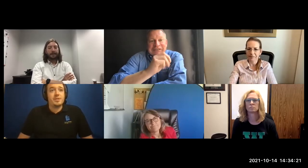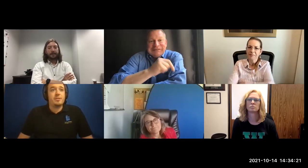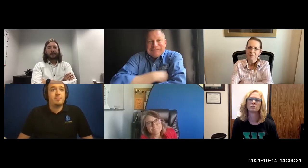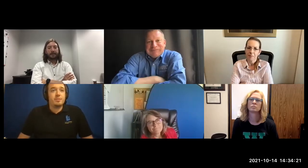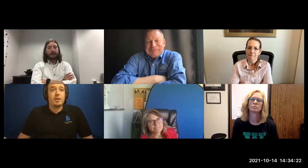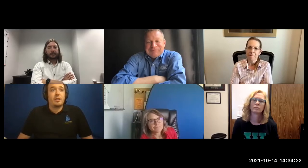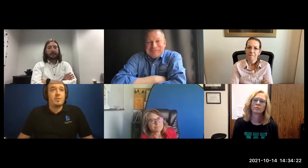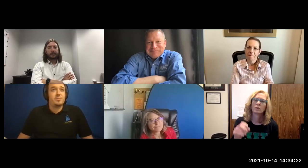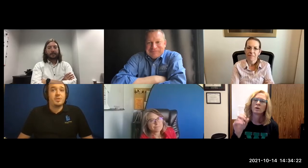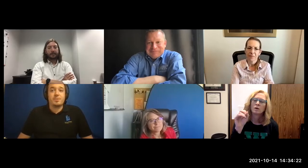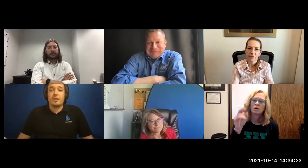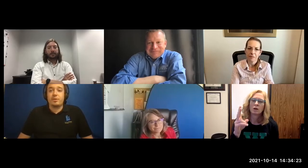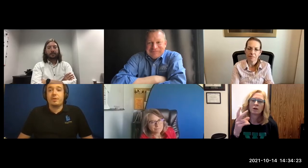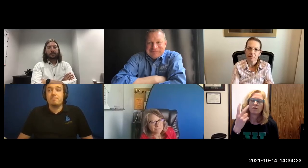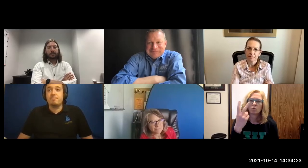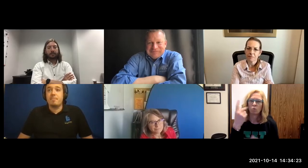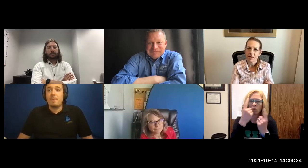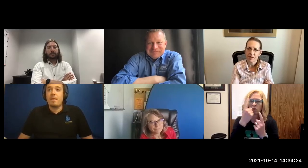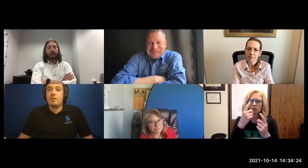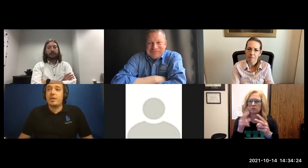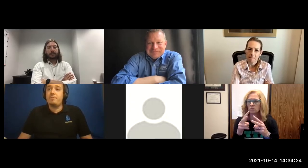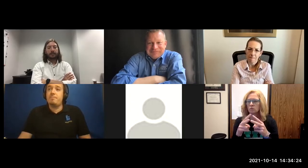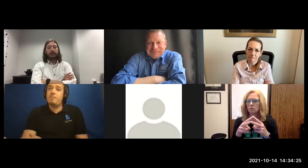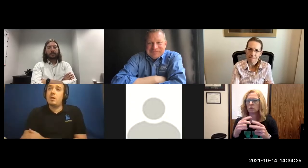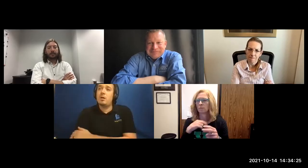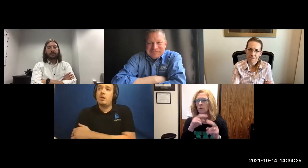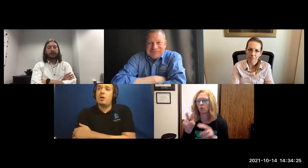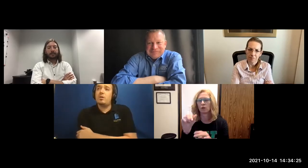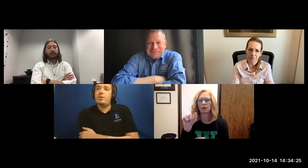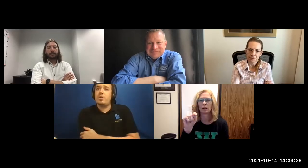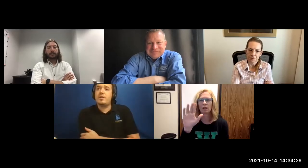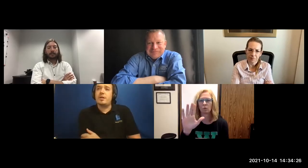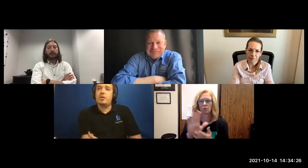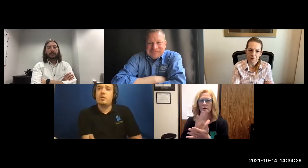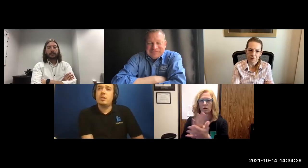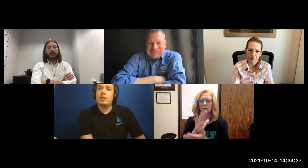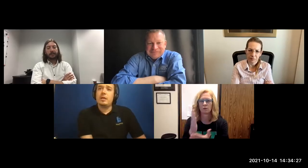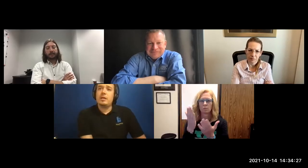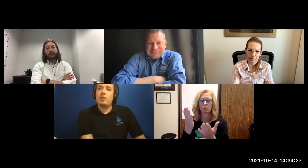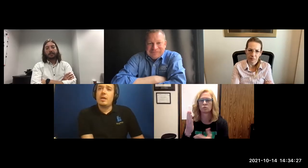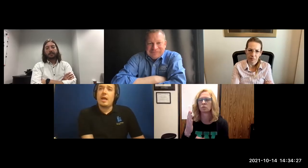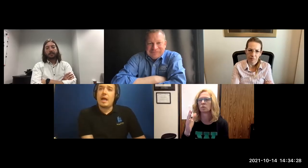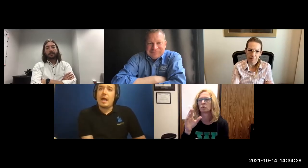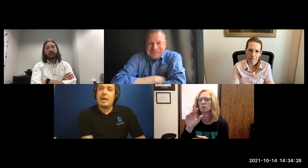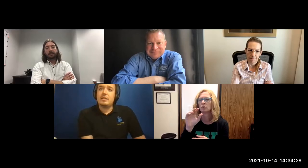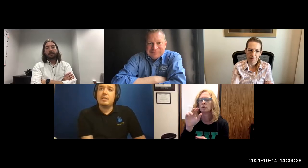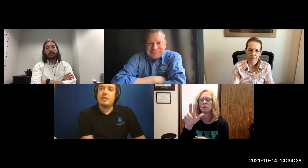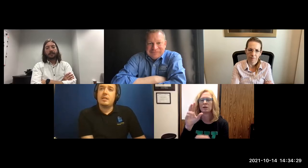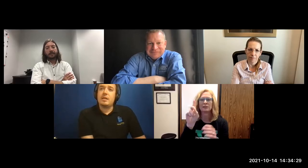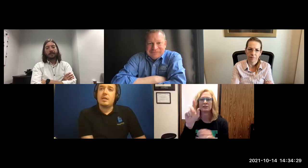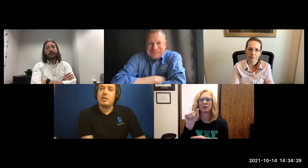Thank you, Stacy. And this is Michelle speaking, I do agree. Shannon? Two thoughts here. In looking